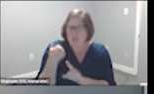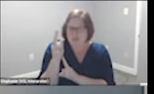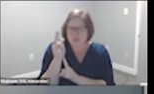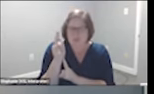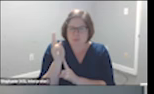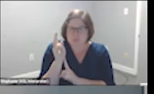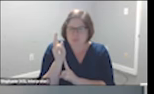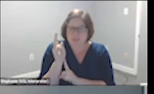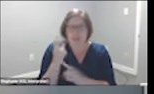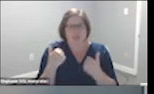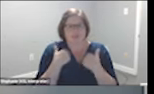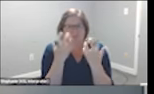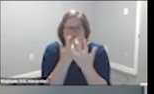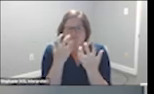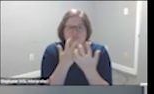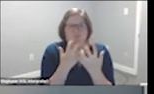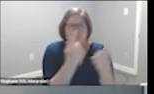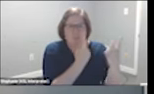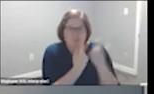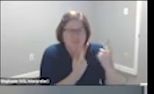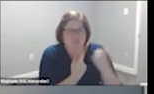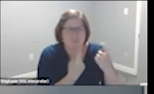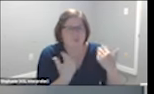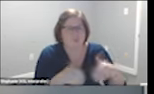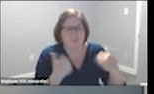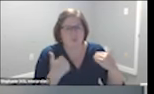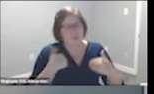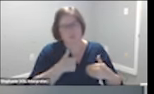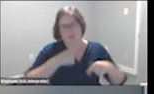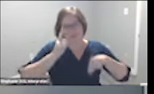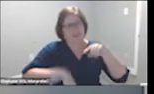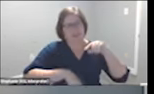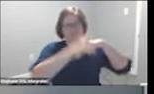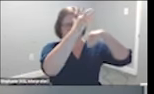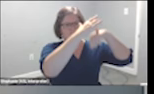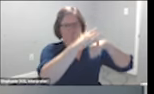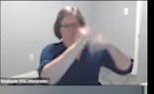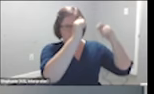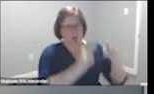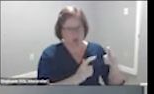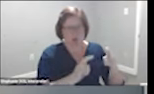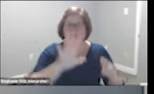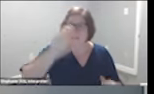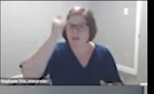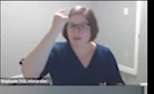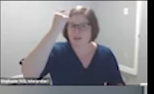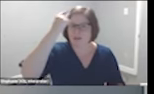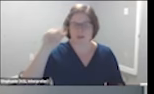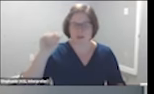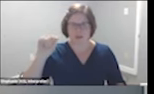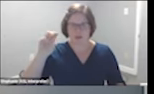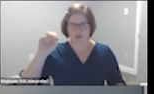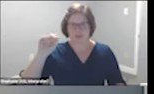awesome questions for you. So I know we won't get to them all, and I just wanted to let everyone know that Amanda actually will be hosting one of the